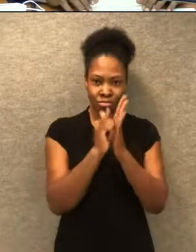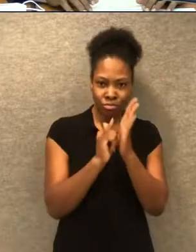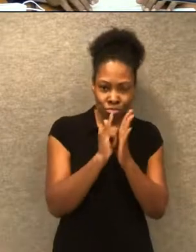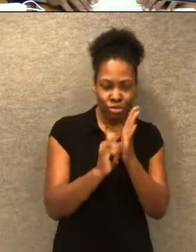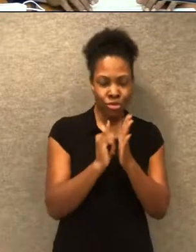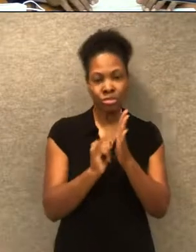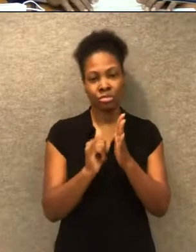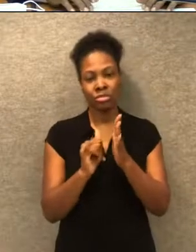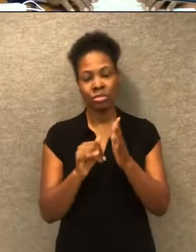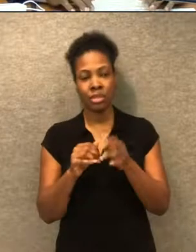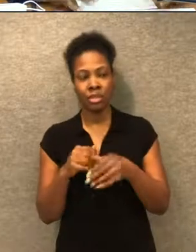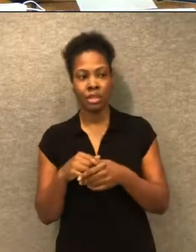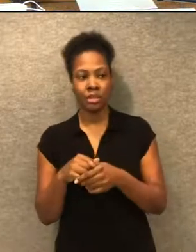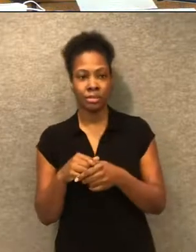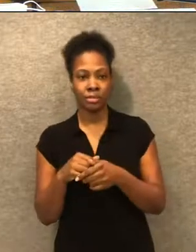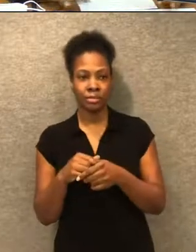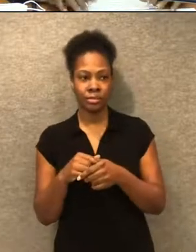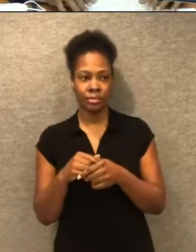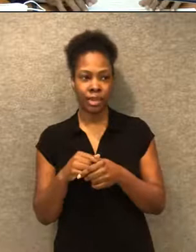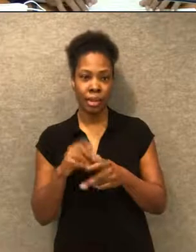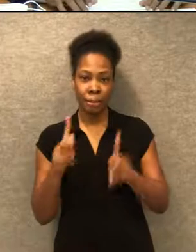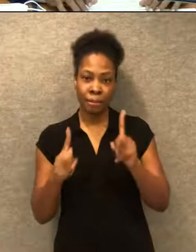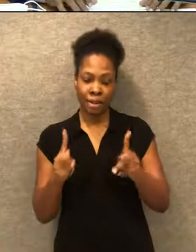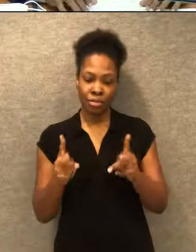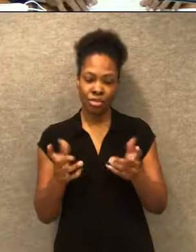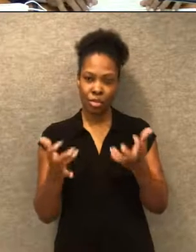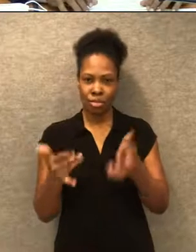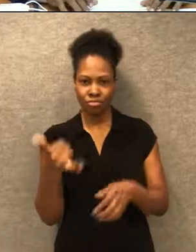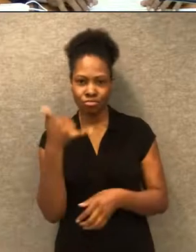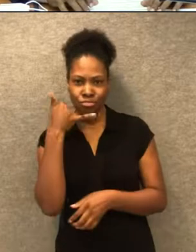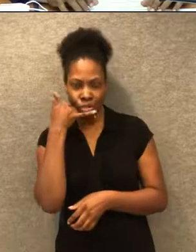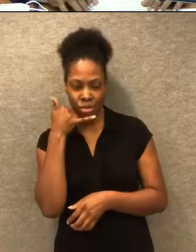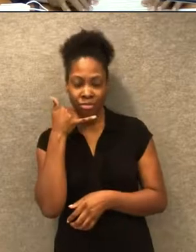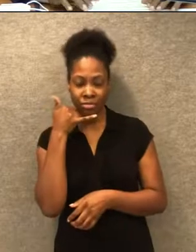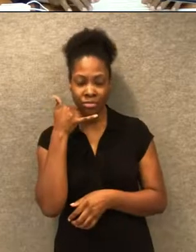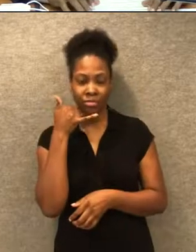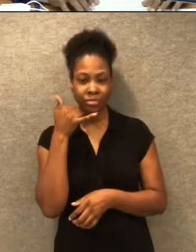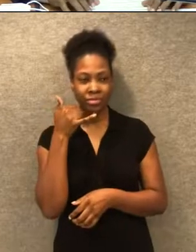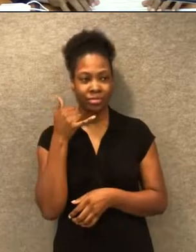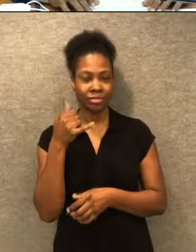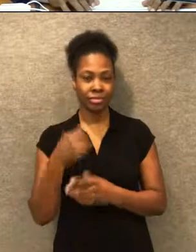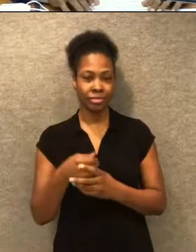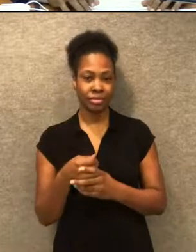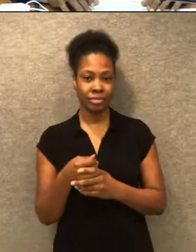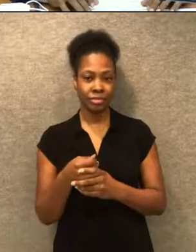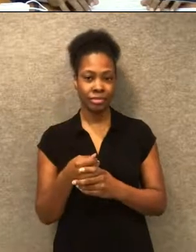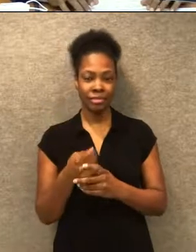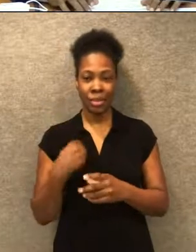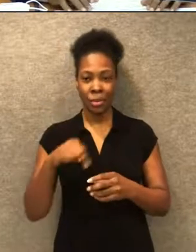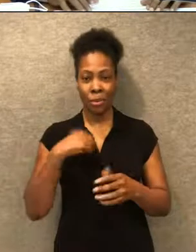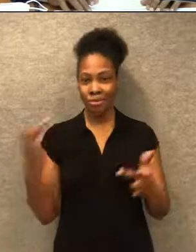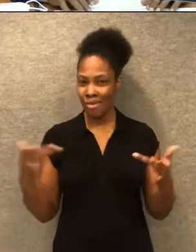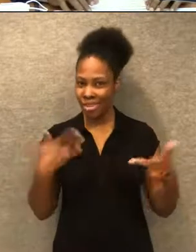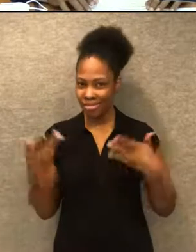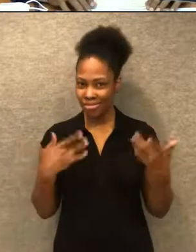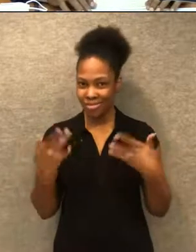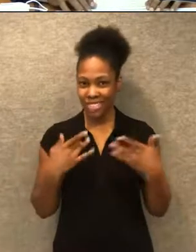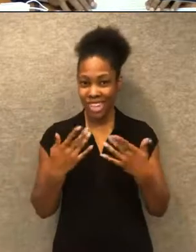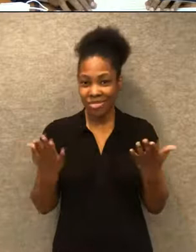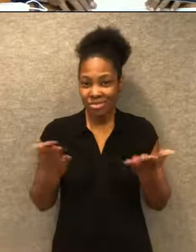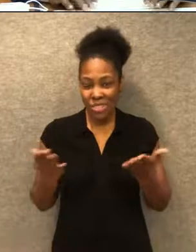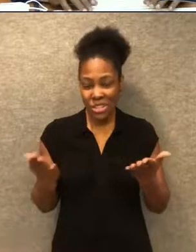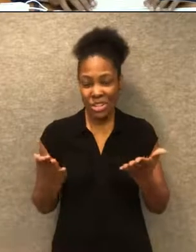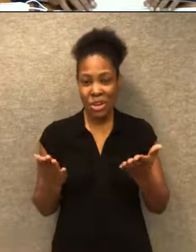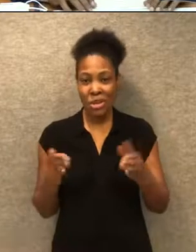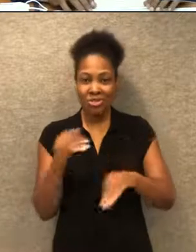YouTube, and those who are planning to get on our telephone line. We're so excited that you're joining us for